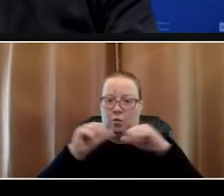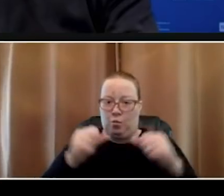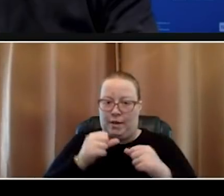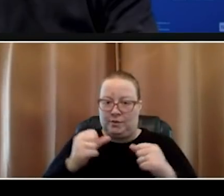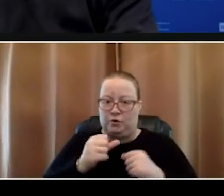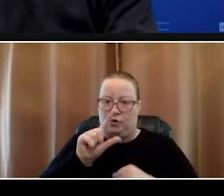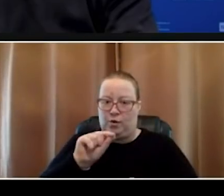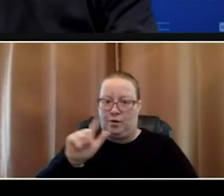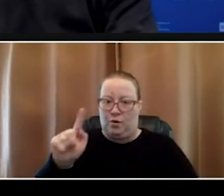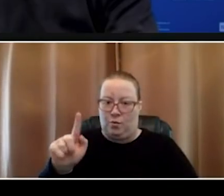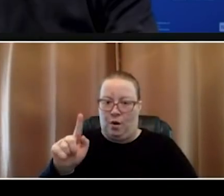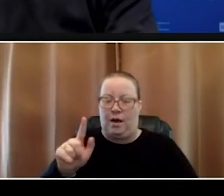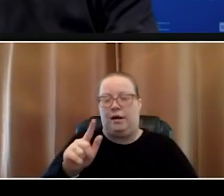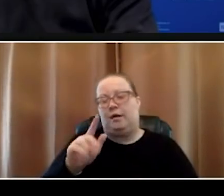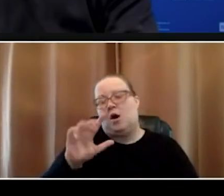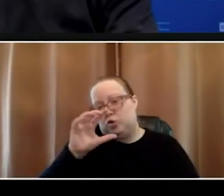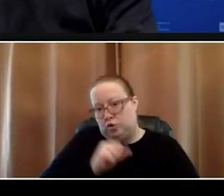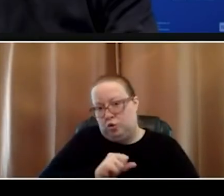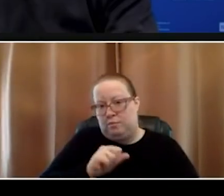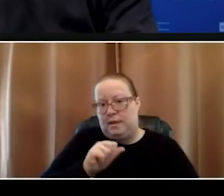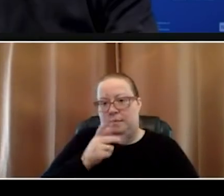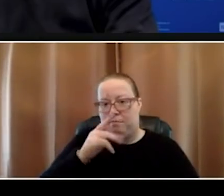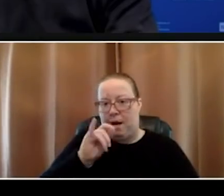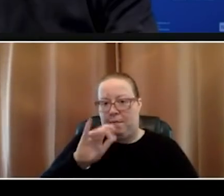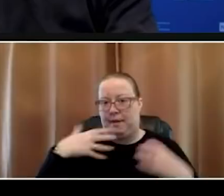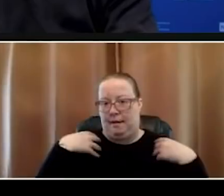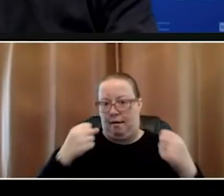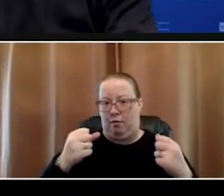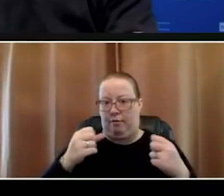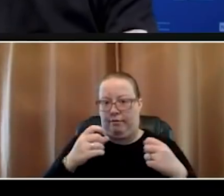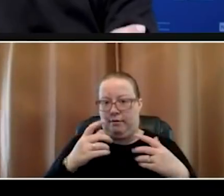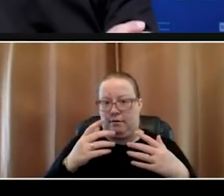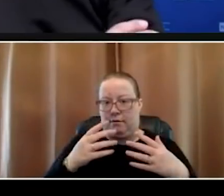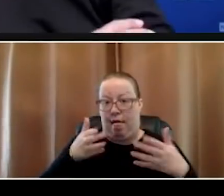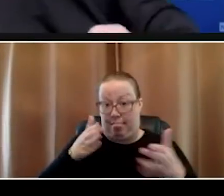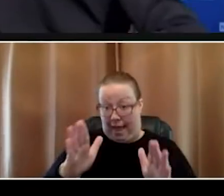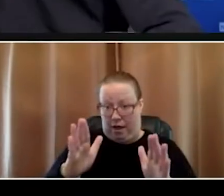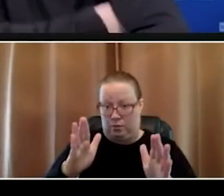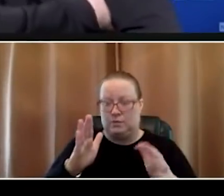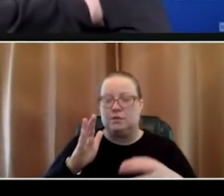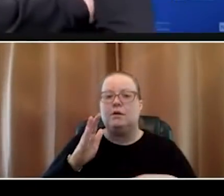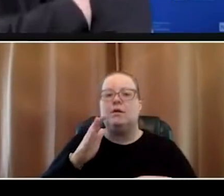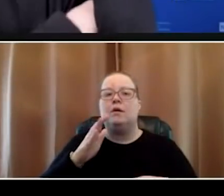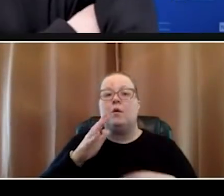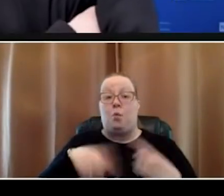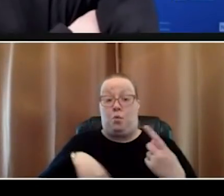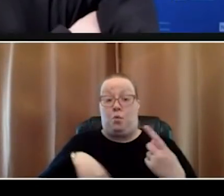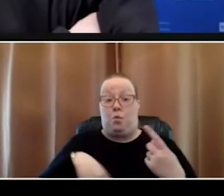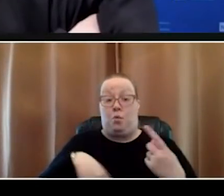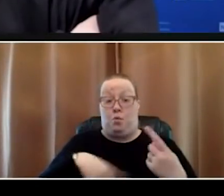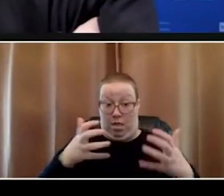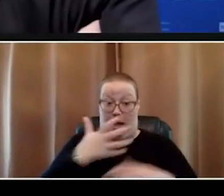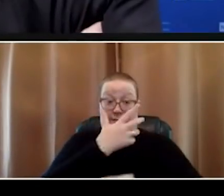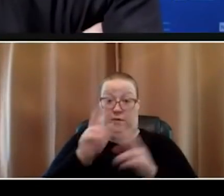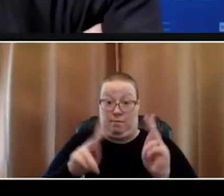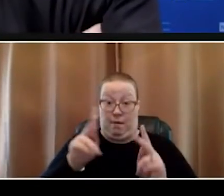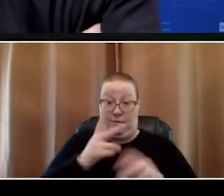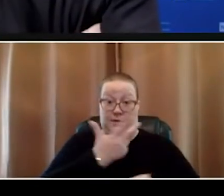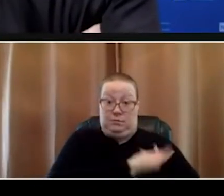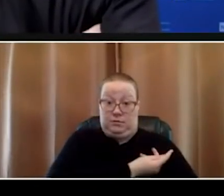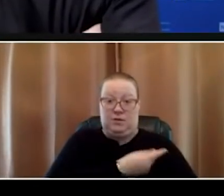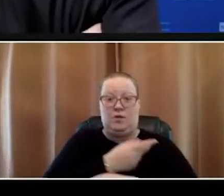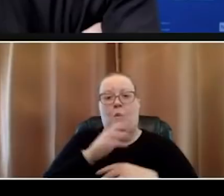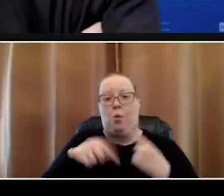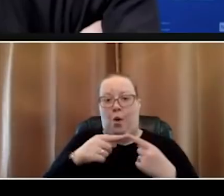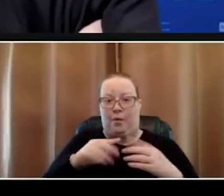public health guidelines allow for it, once a good amount of population has been vaccinated, once we've reached herd immunity, I think is